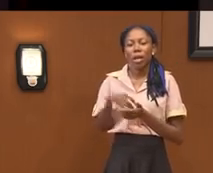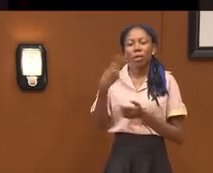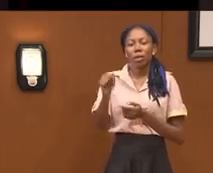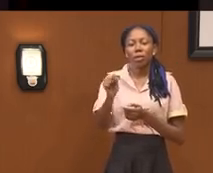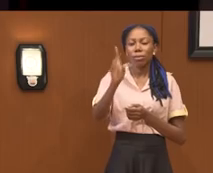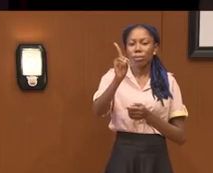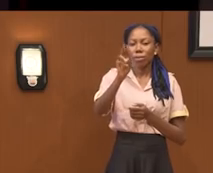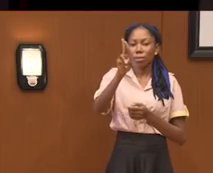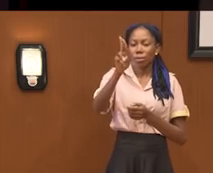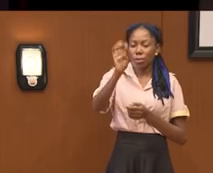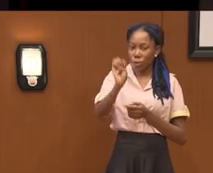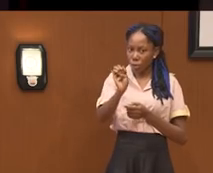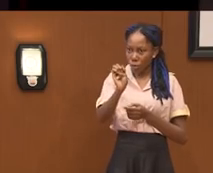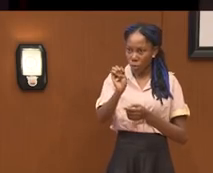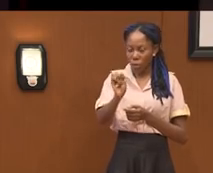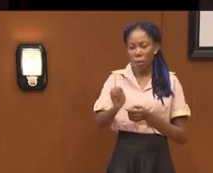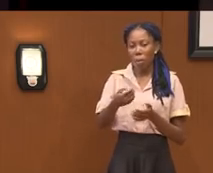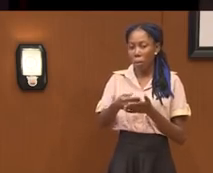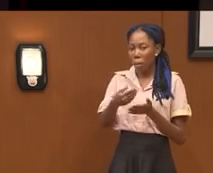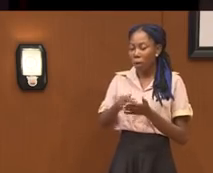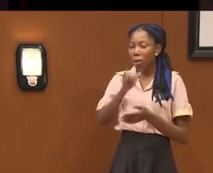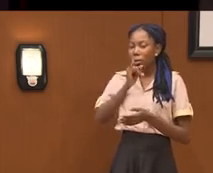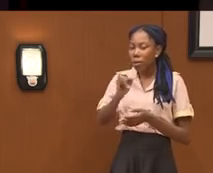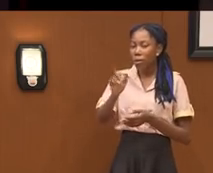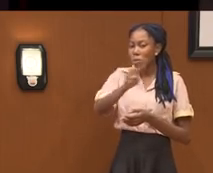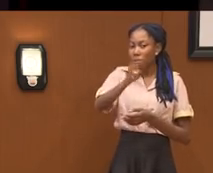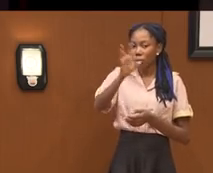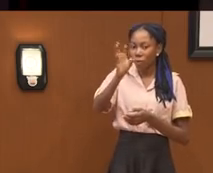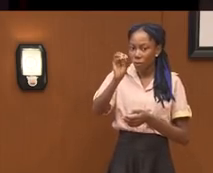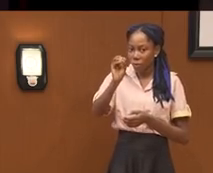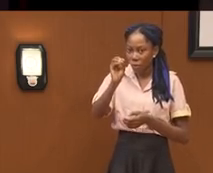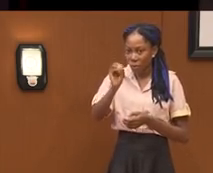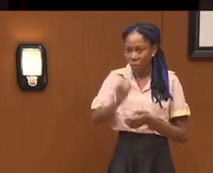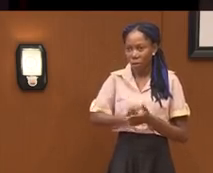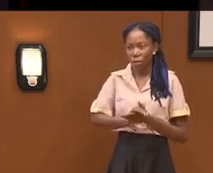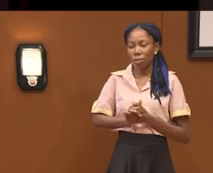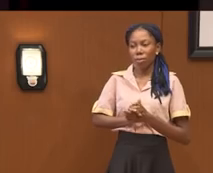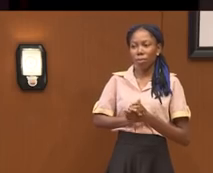the total money, 250, but I paid 19-something. That was last year.